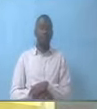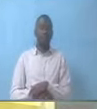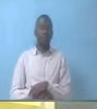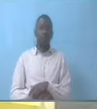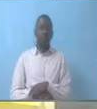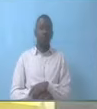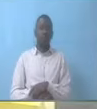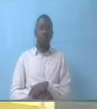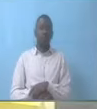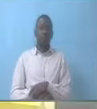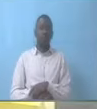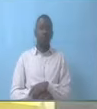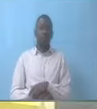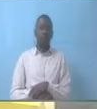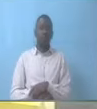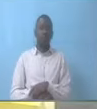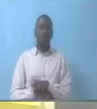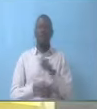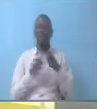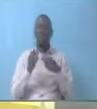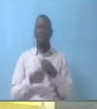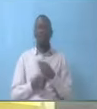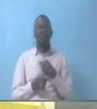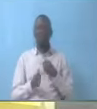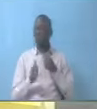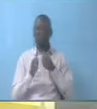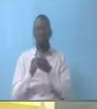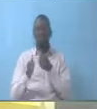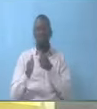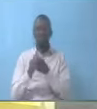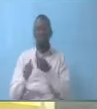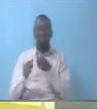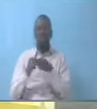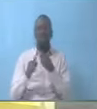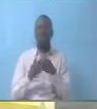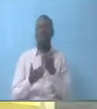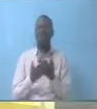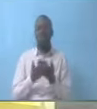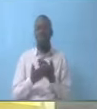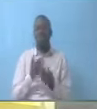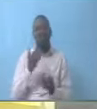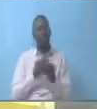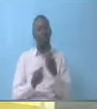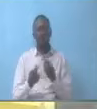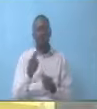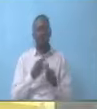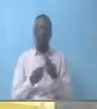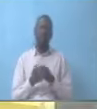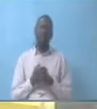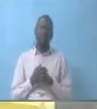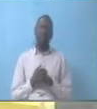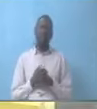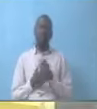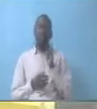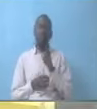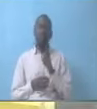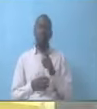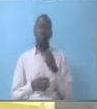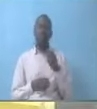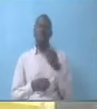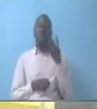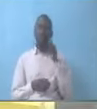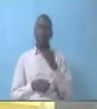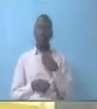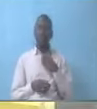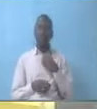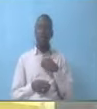I did not pursue the appeal. Mu jéwu mëna continuer appeal bu. But if I was acting for a client in that